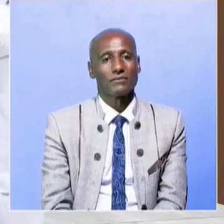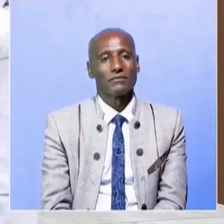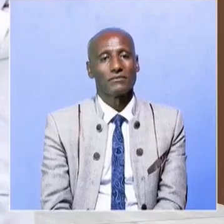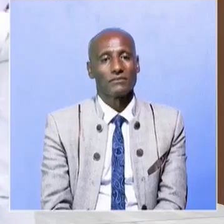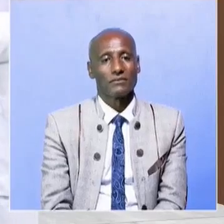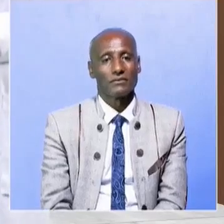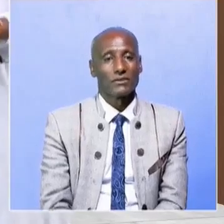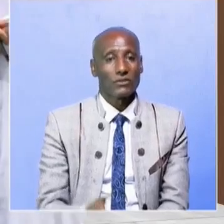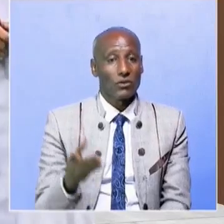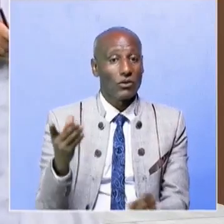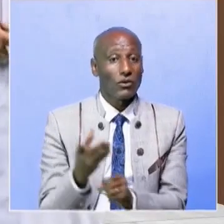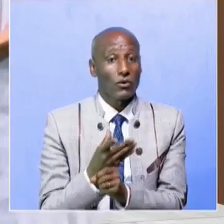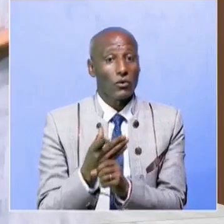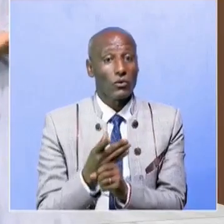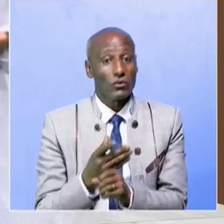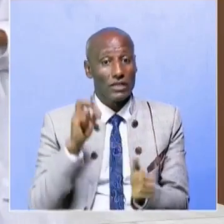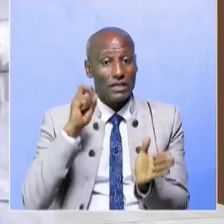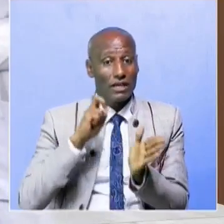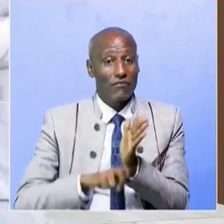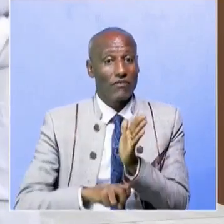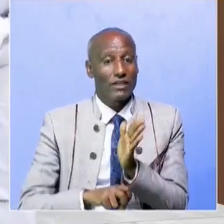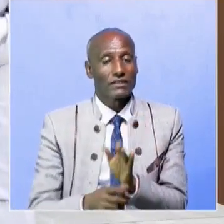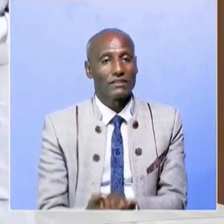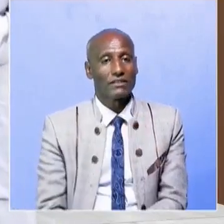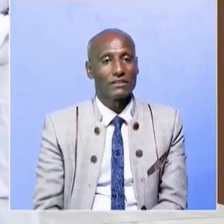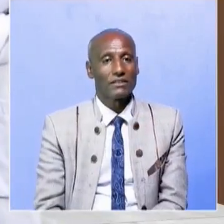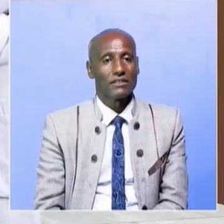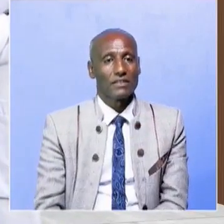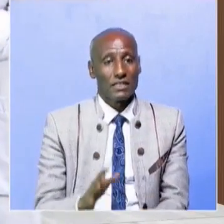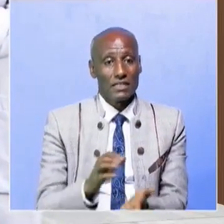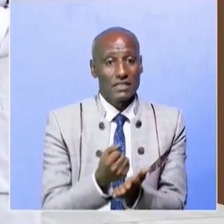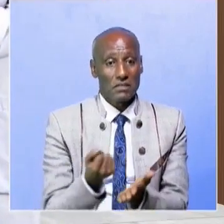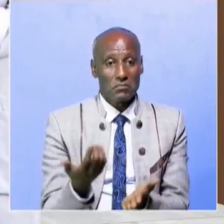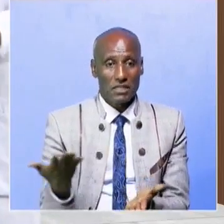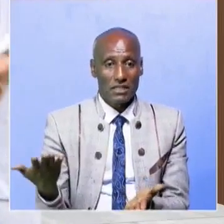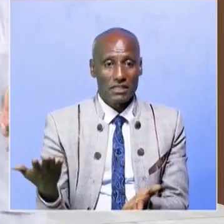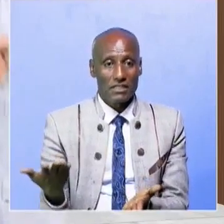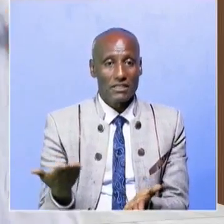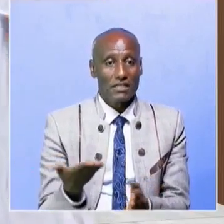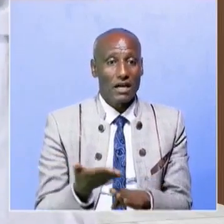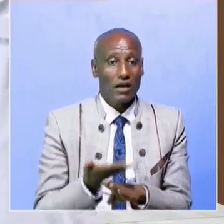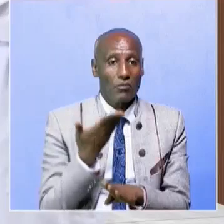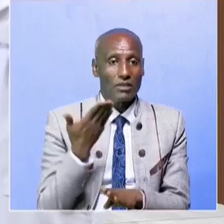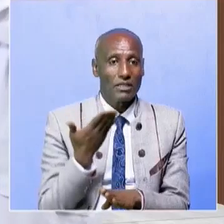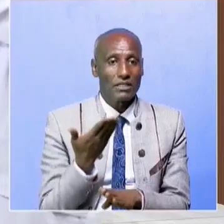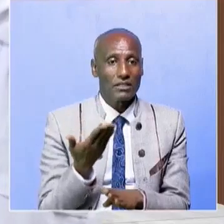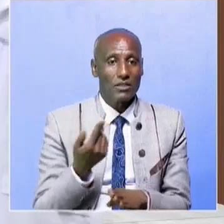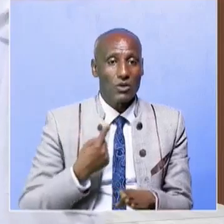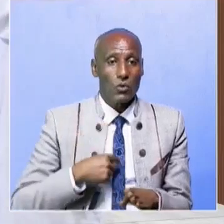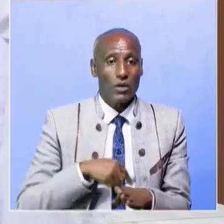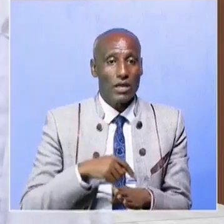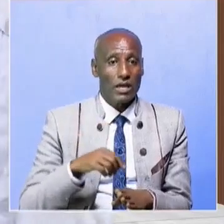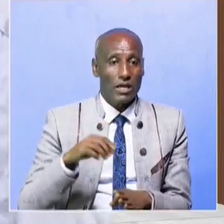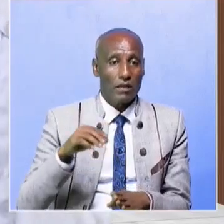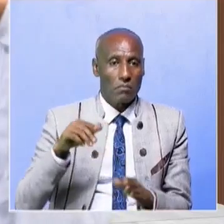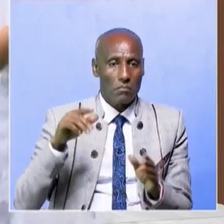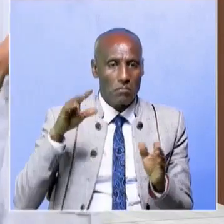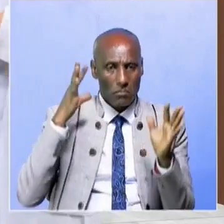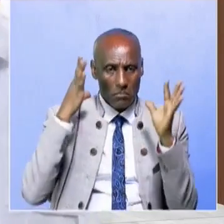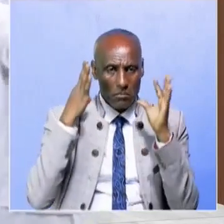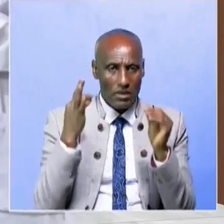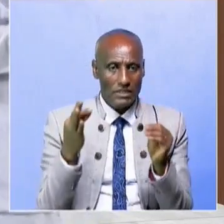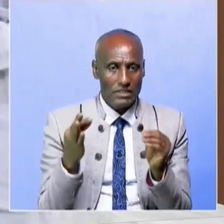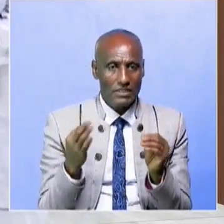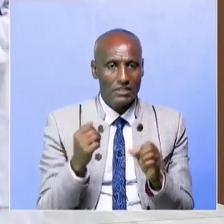and effect, right? So something has happened. Because of that, we must what? Do something